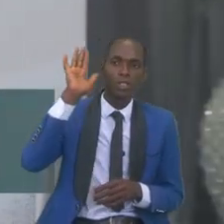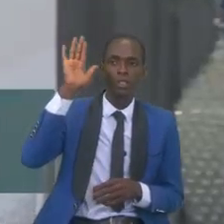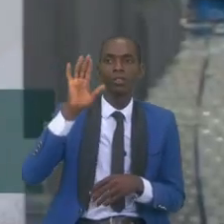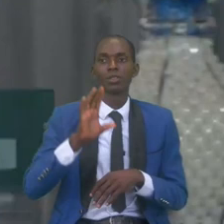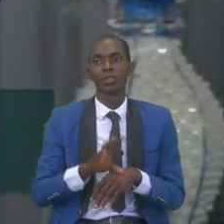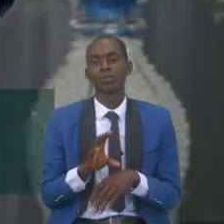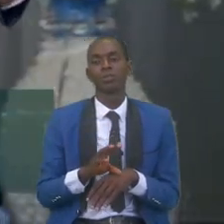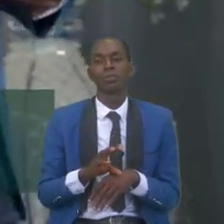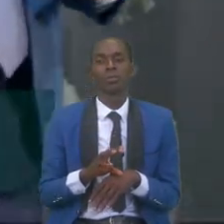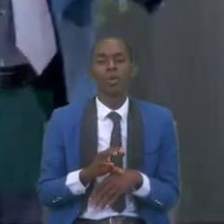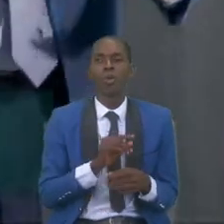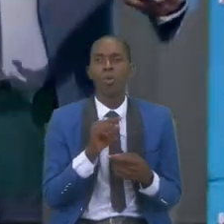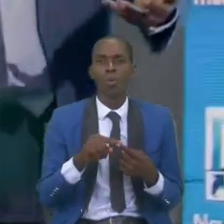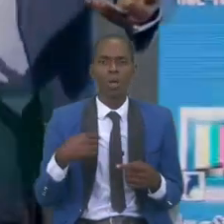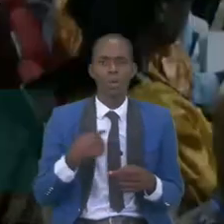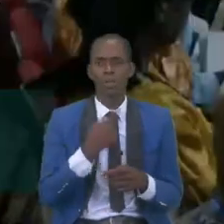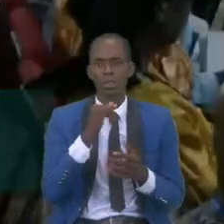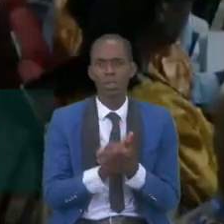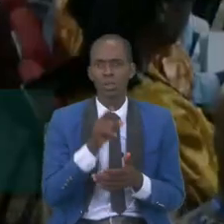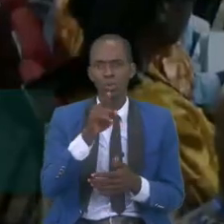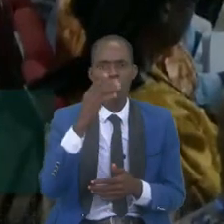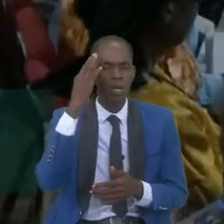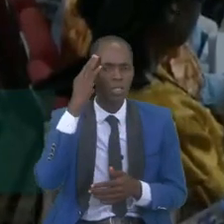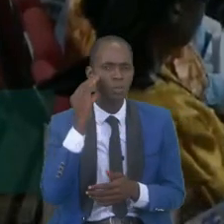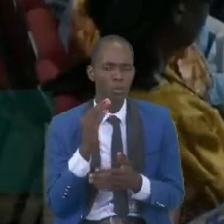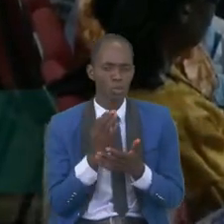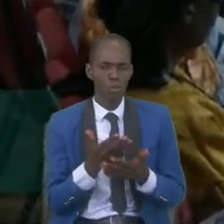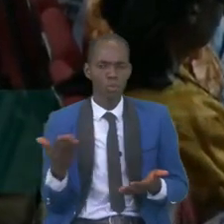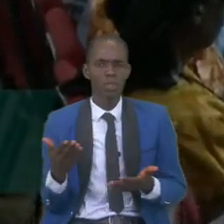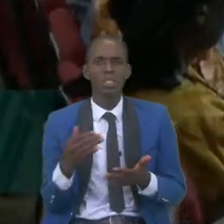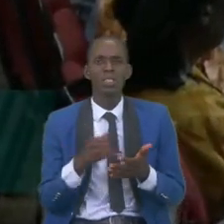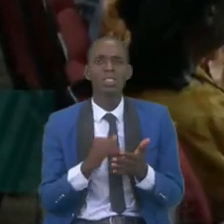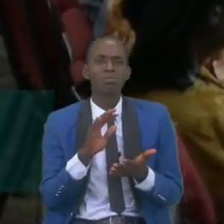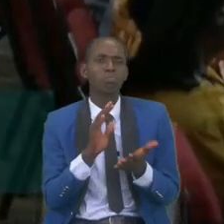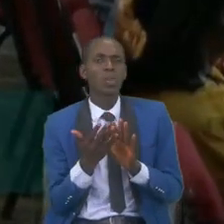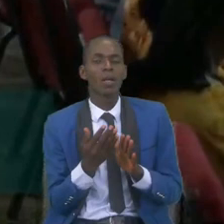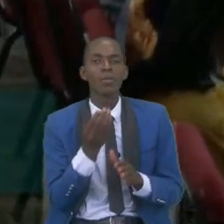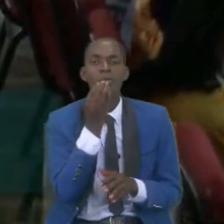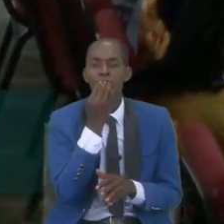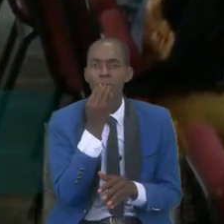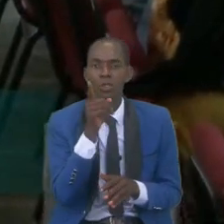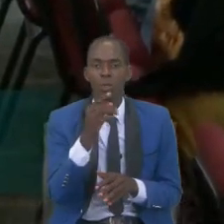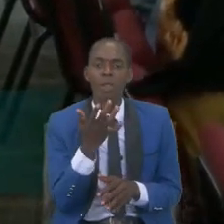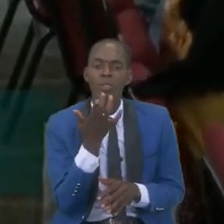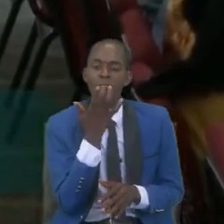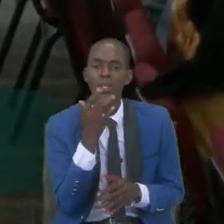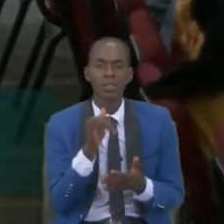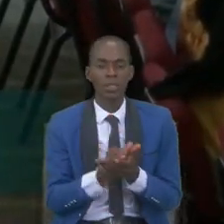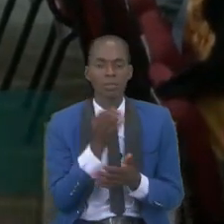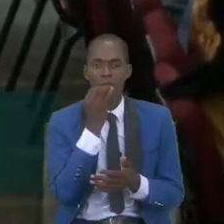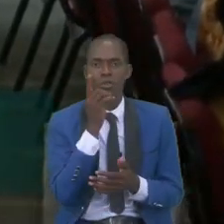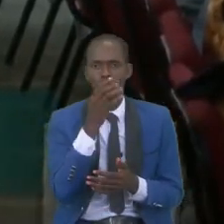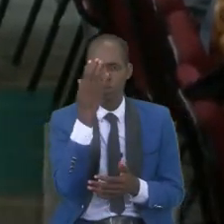church. When we say you experience something, it's like, you know, food, you've tasted it. You know whether